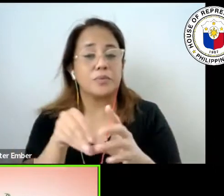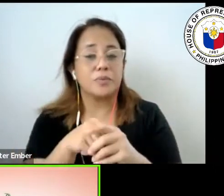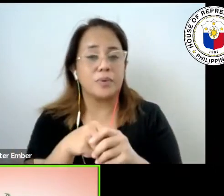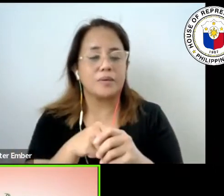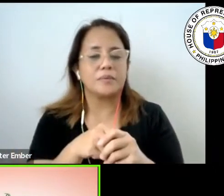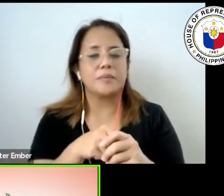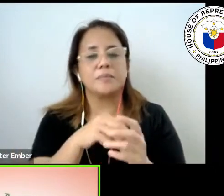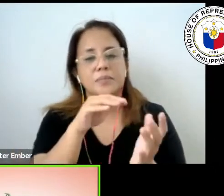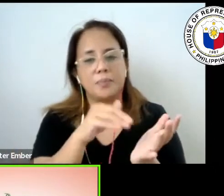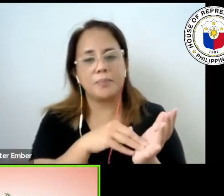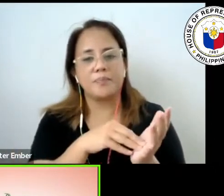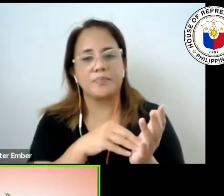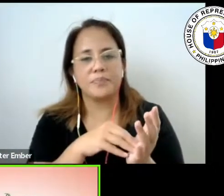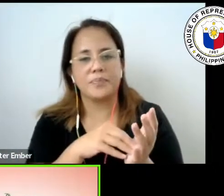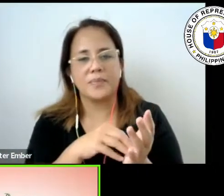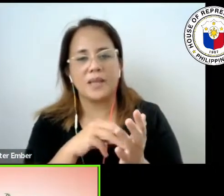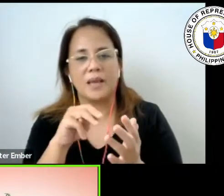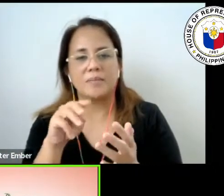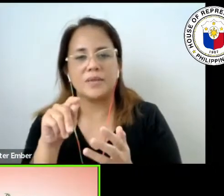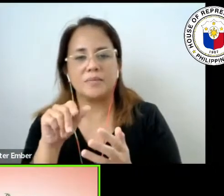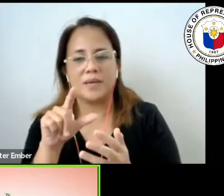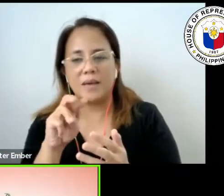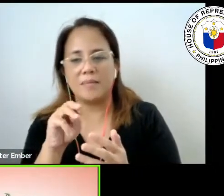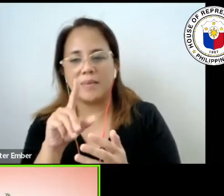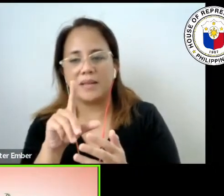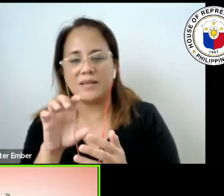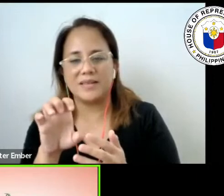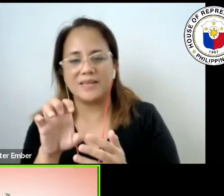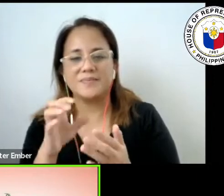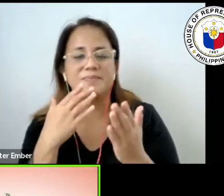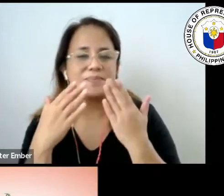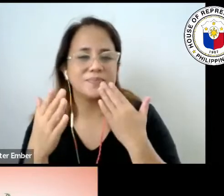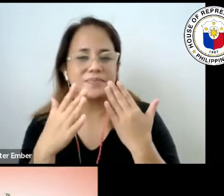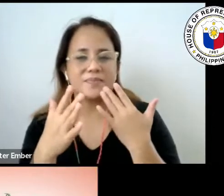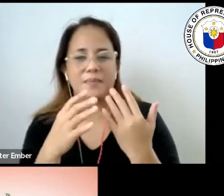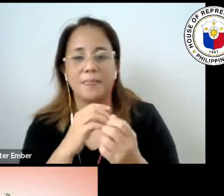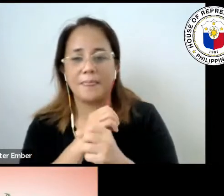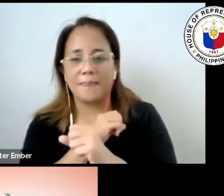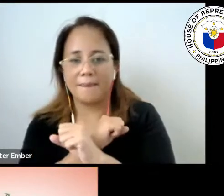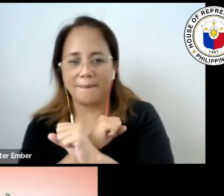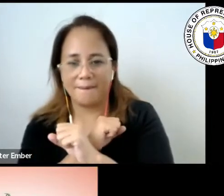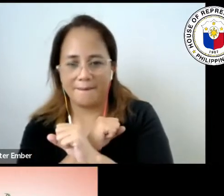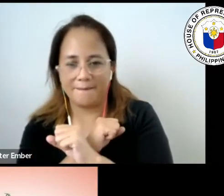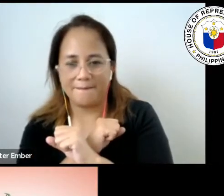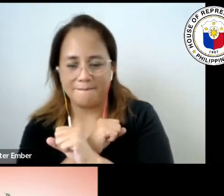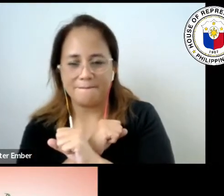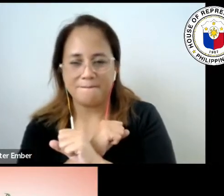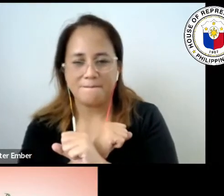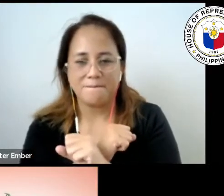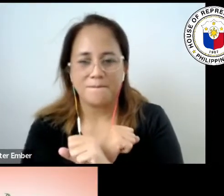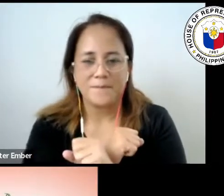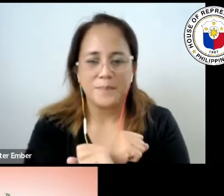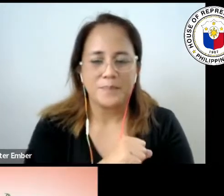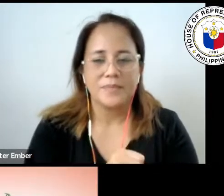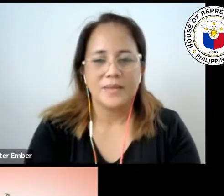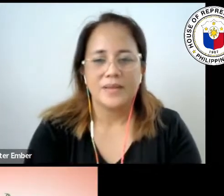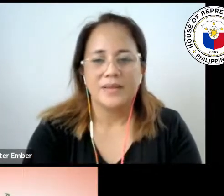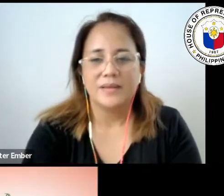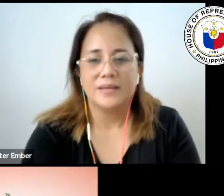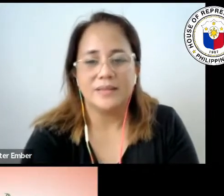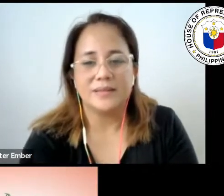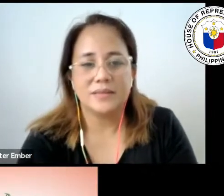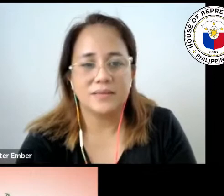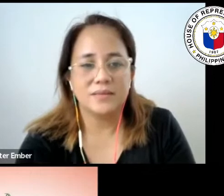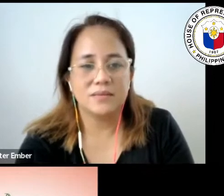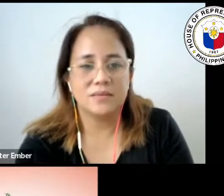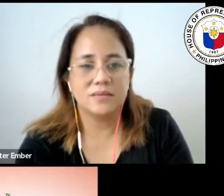core principle of MTB-MLE. Marami pong salamat, Mr. Chair. Thank you. Please submit na lang your, ano, and including the studies